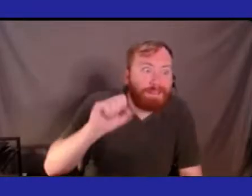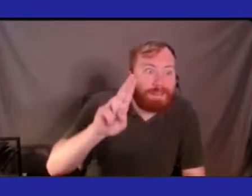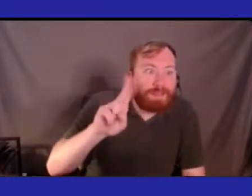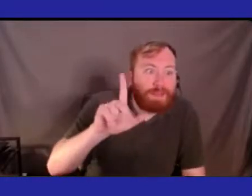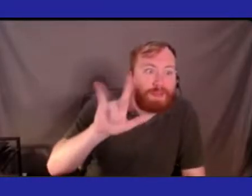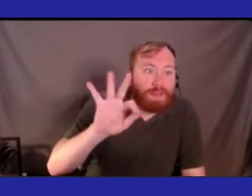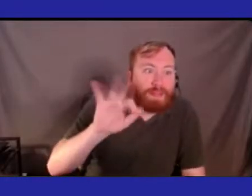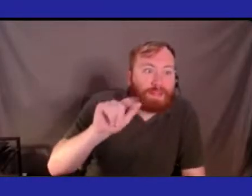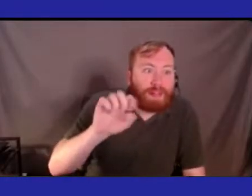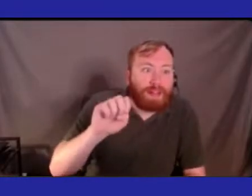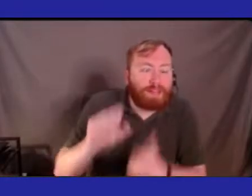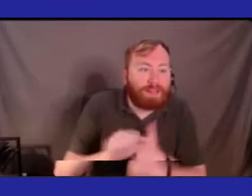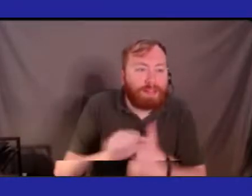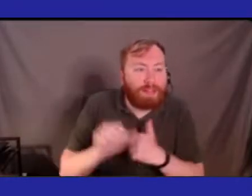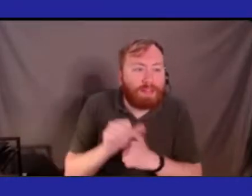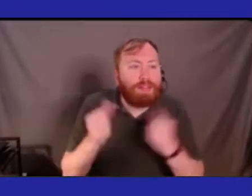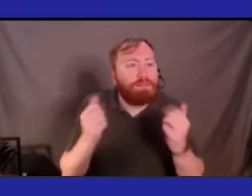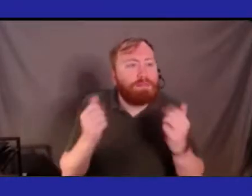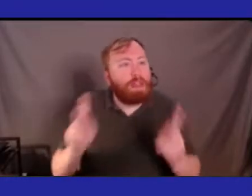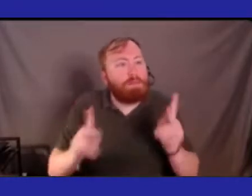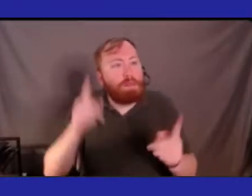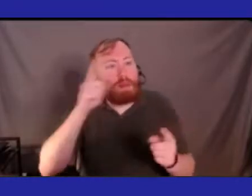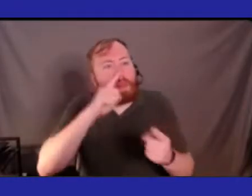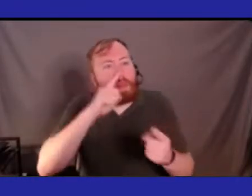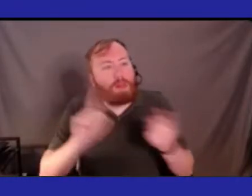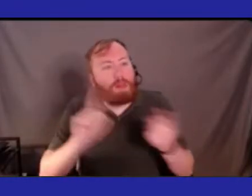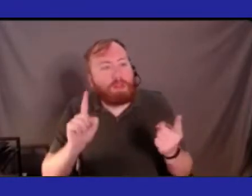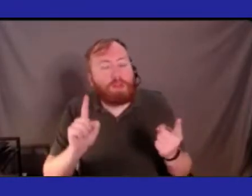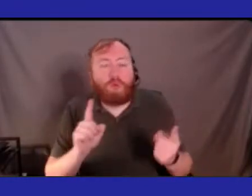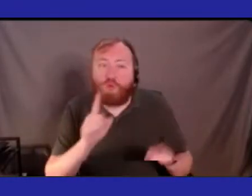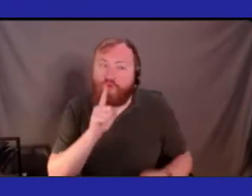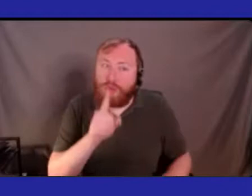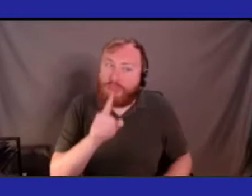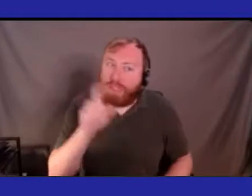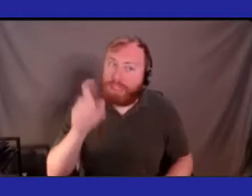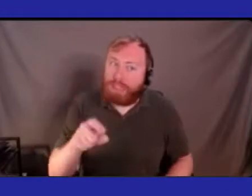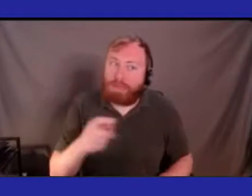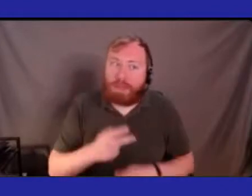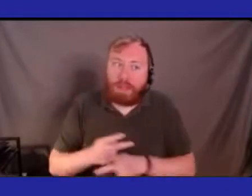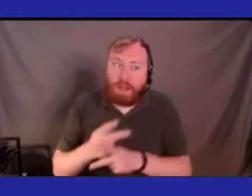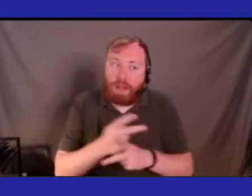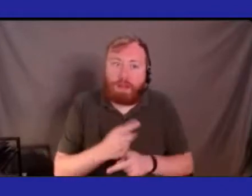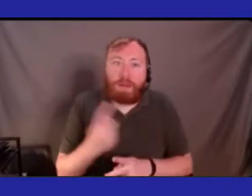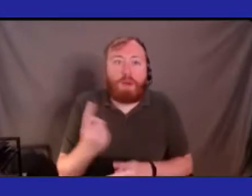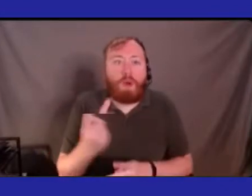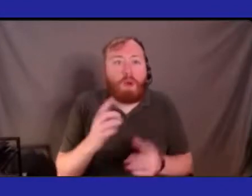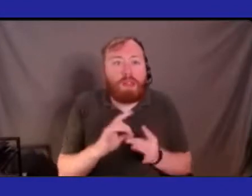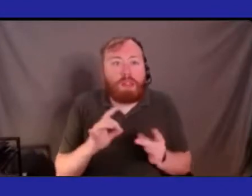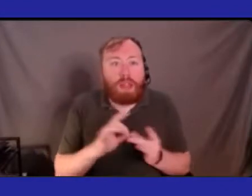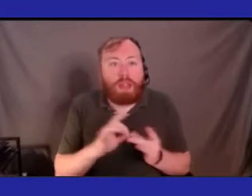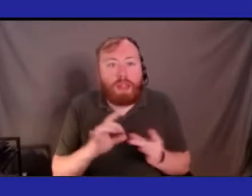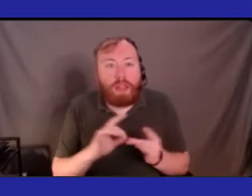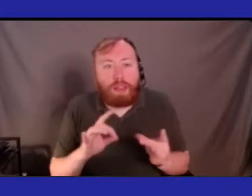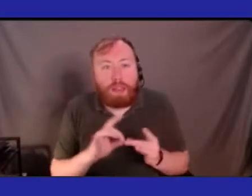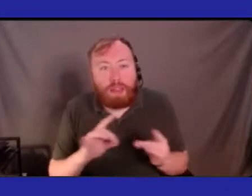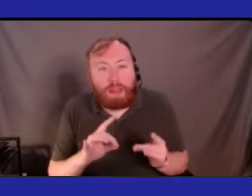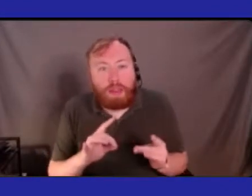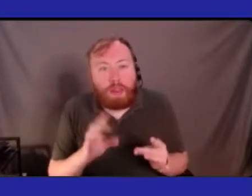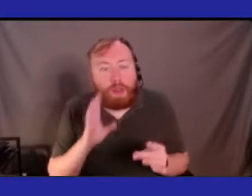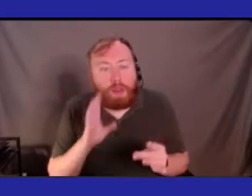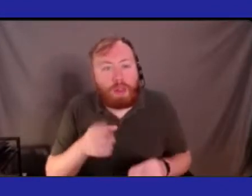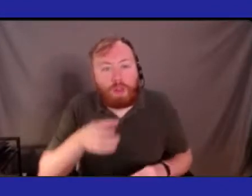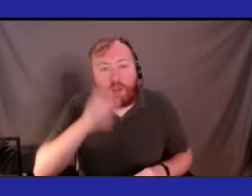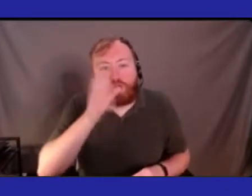a lot of people are allergic. We need to be very careful. And I always will say this: I will always drink nice